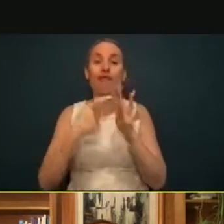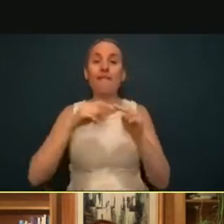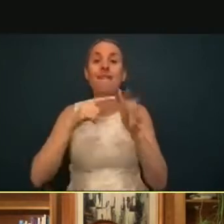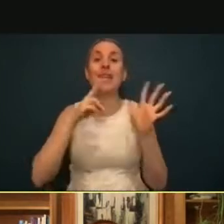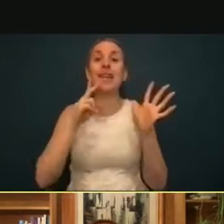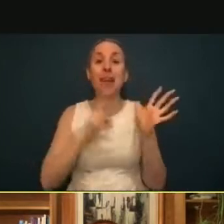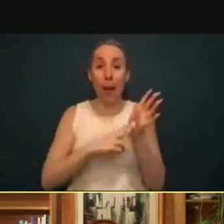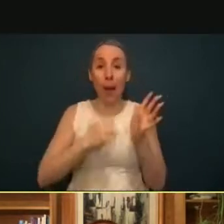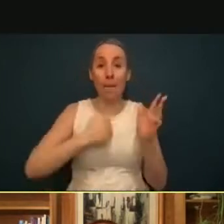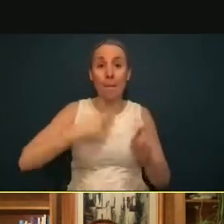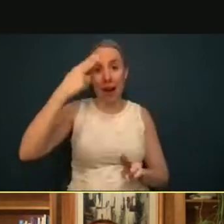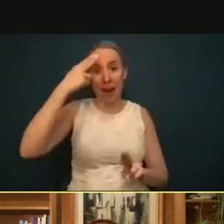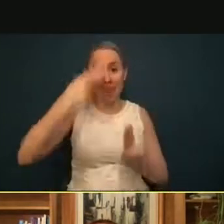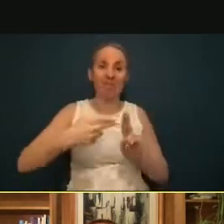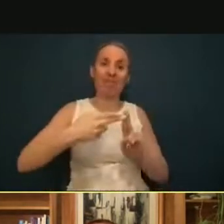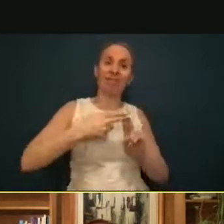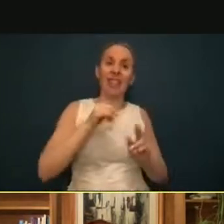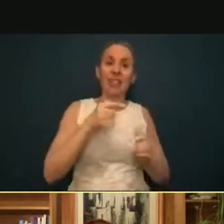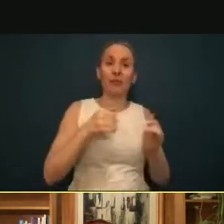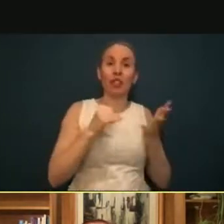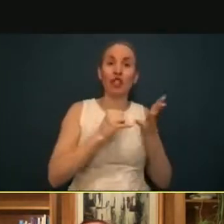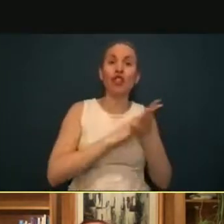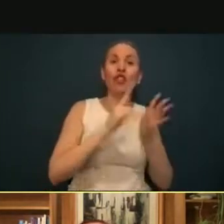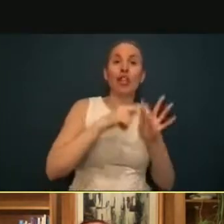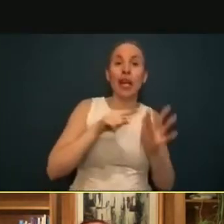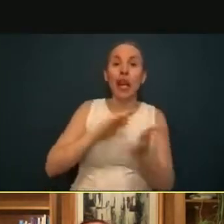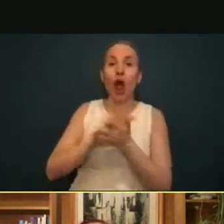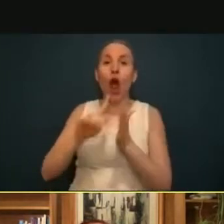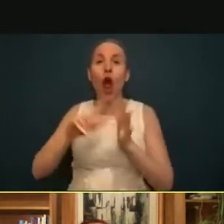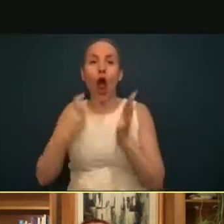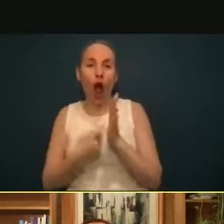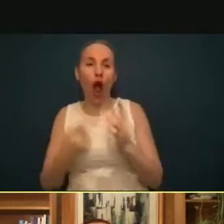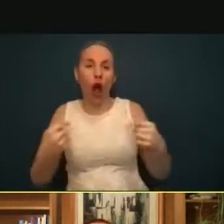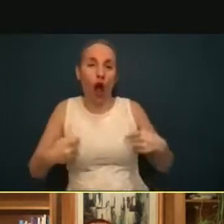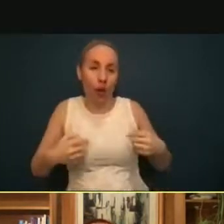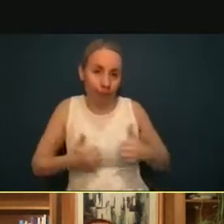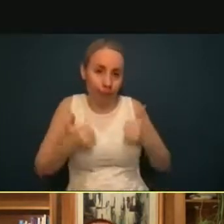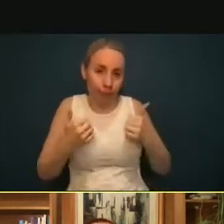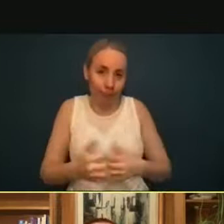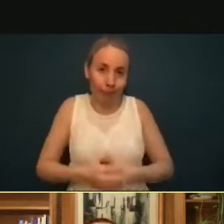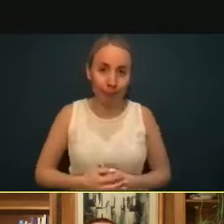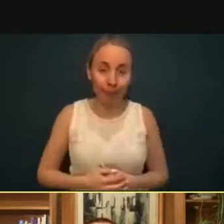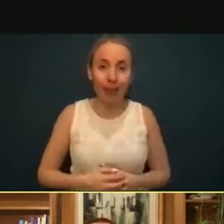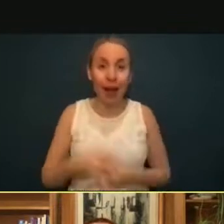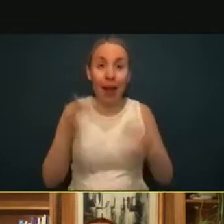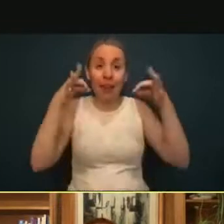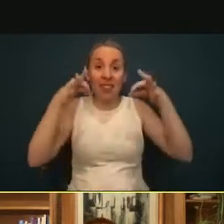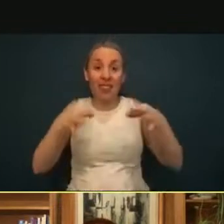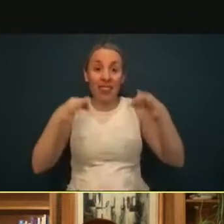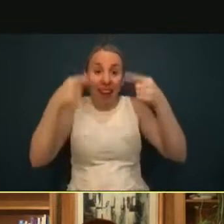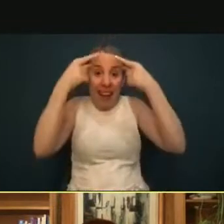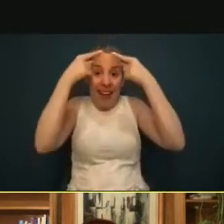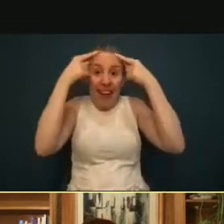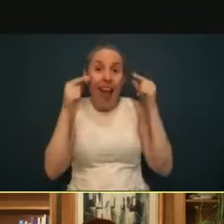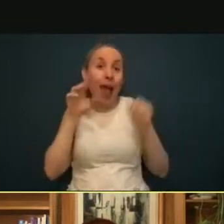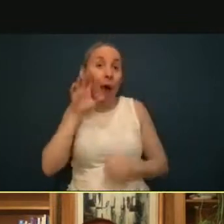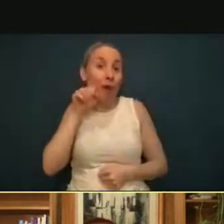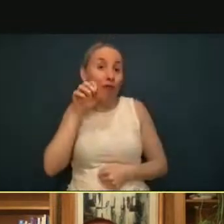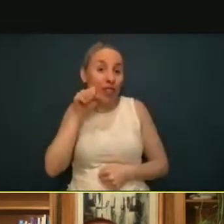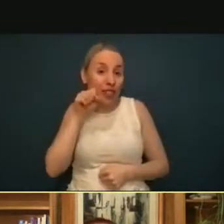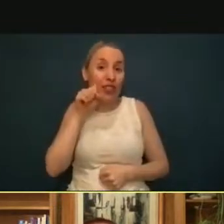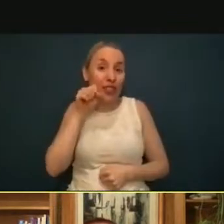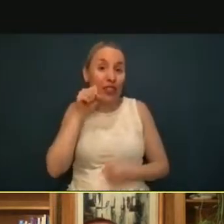My hair is a dyed kind of red-orange colour, and it goes down